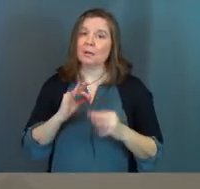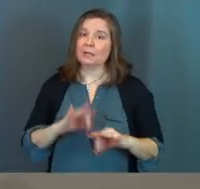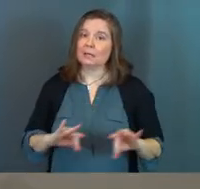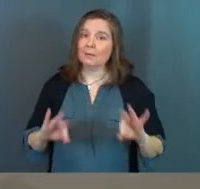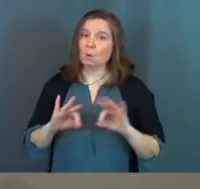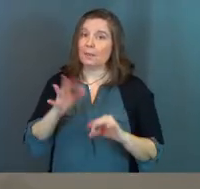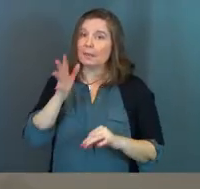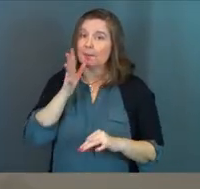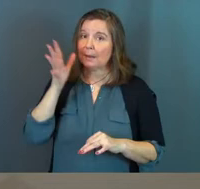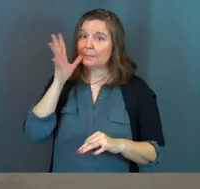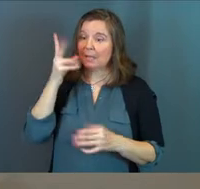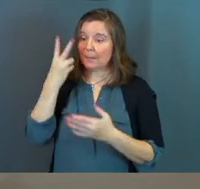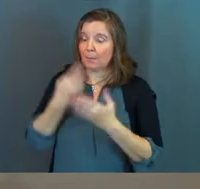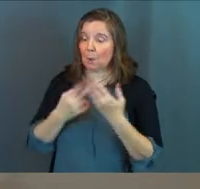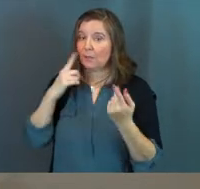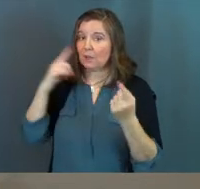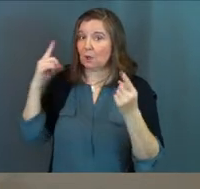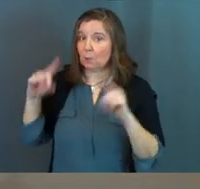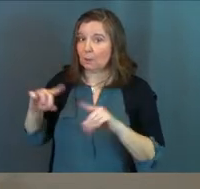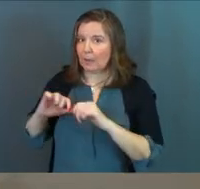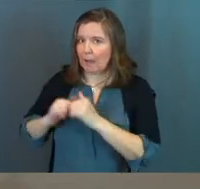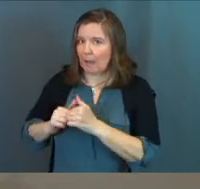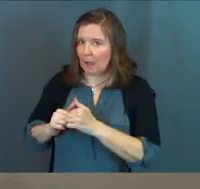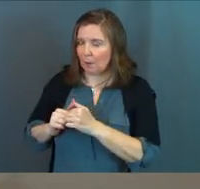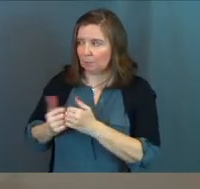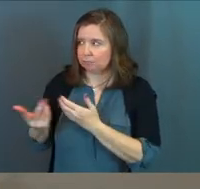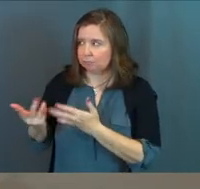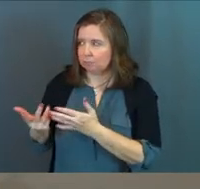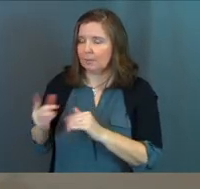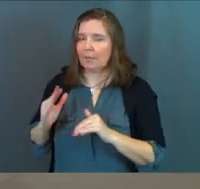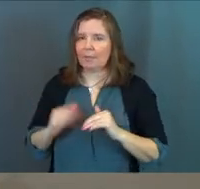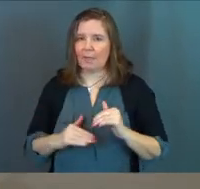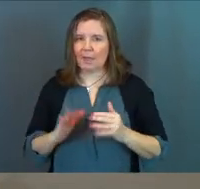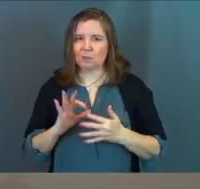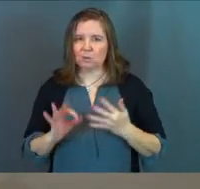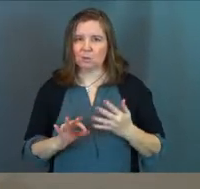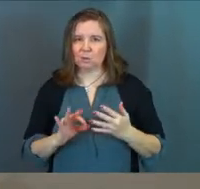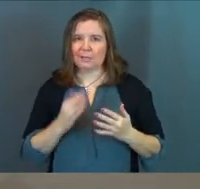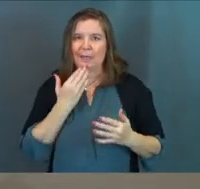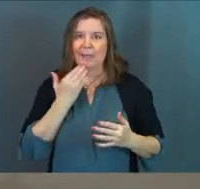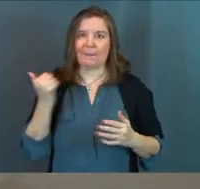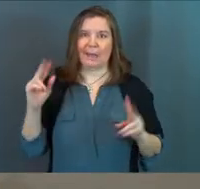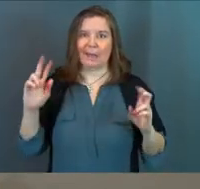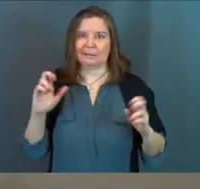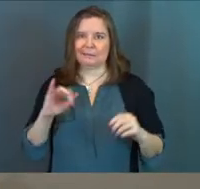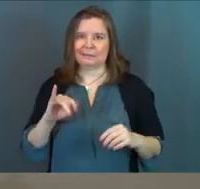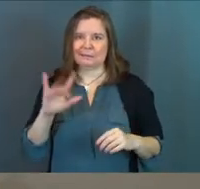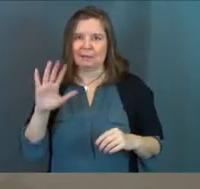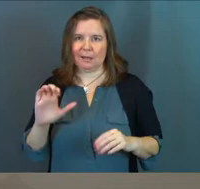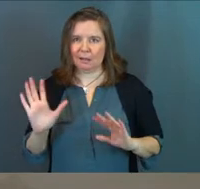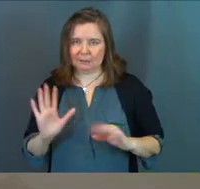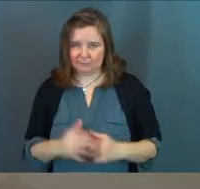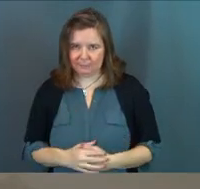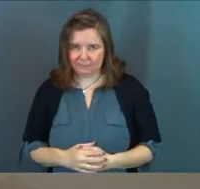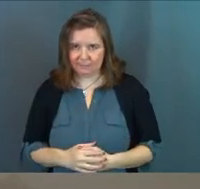important that mom and dad both agree on the discipline style than choosing the best discipline